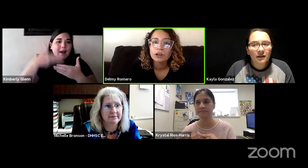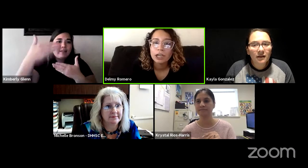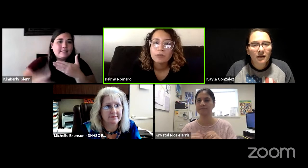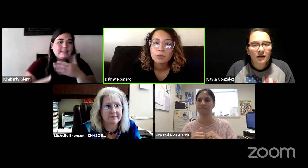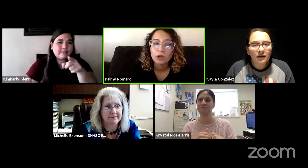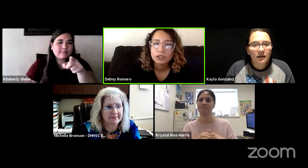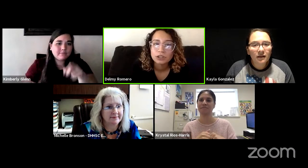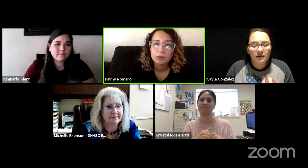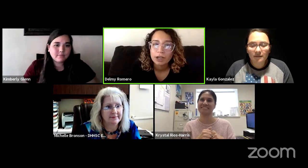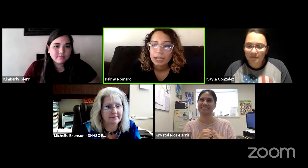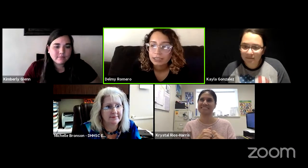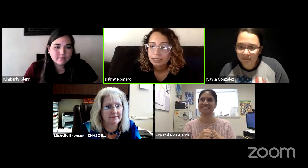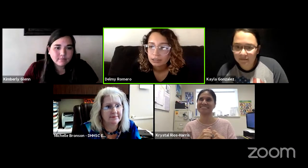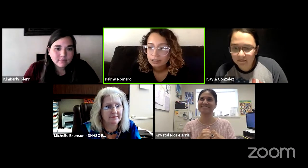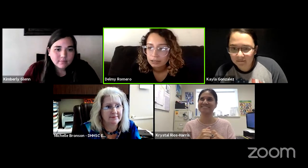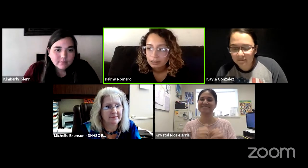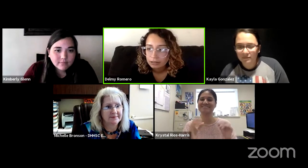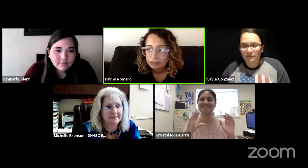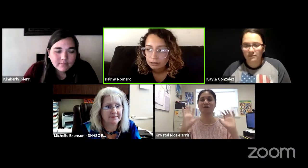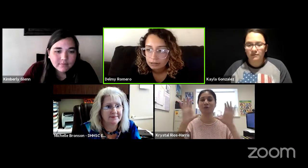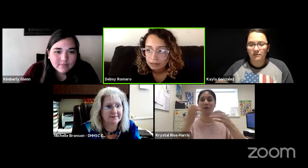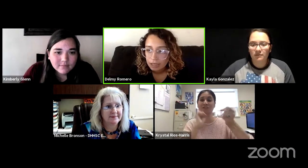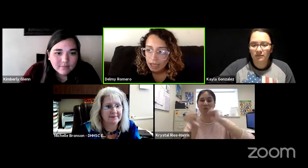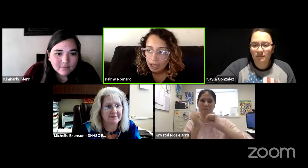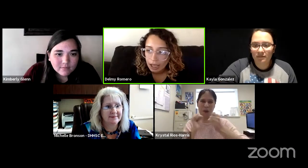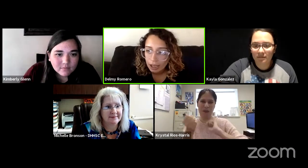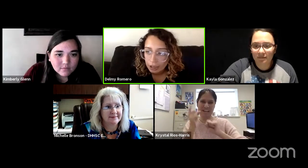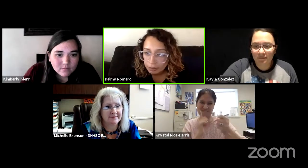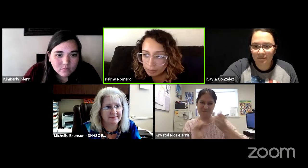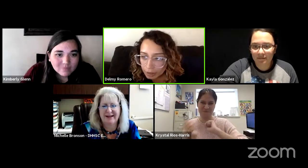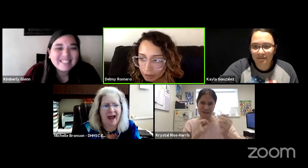What category and points do you want next?